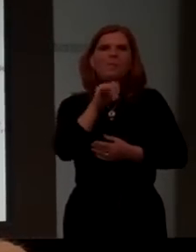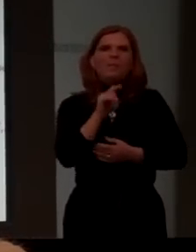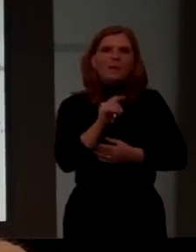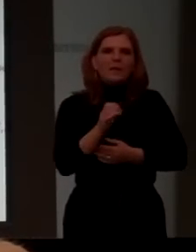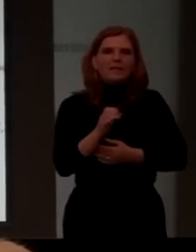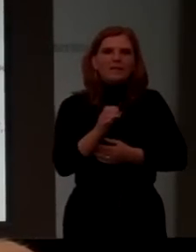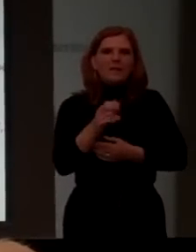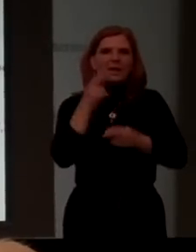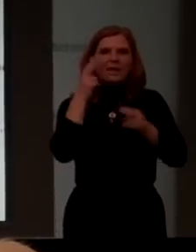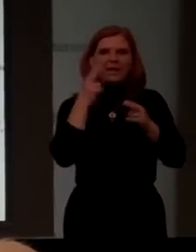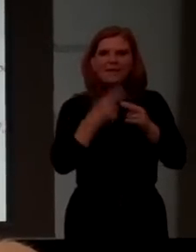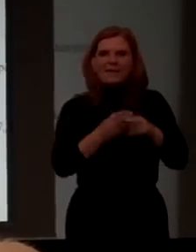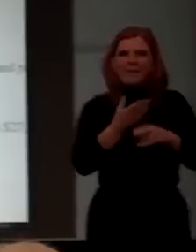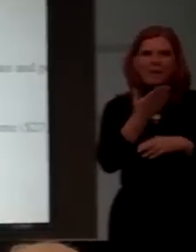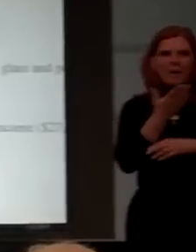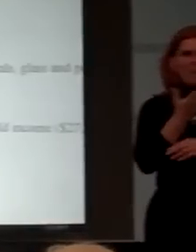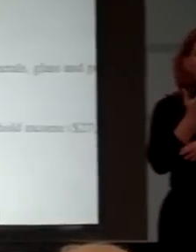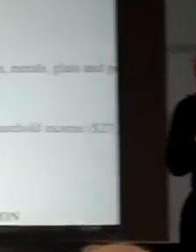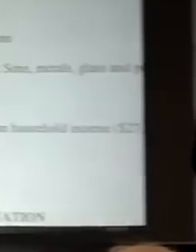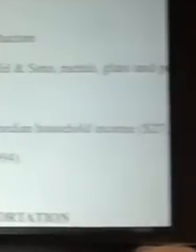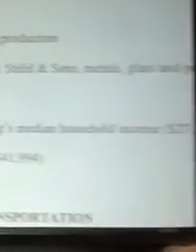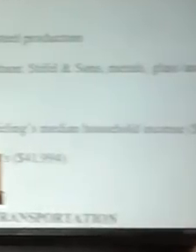plastics, name the product.